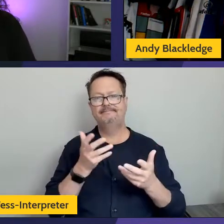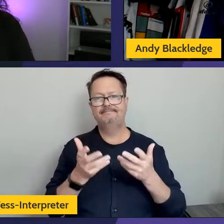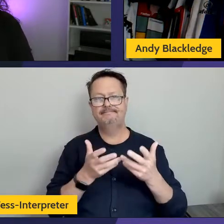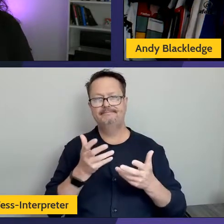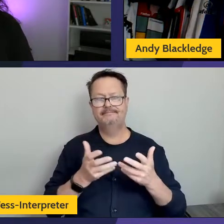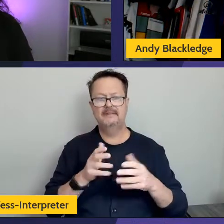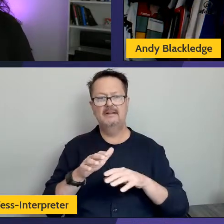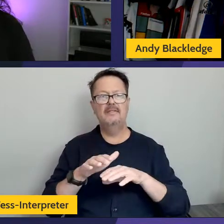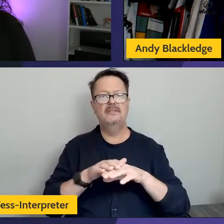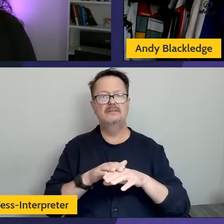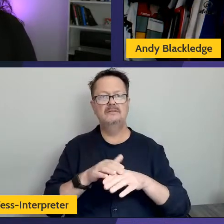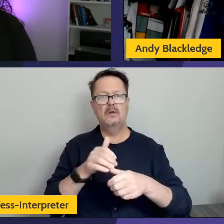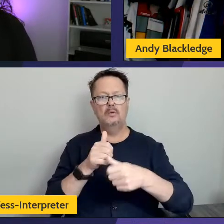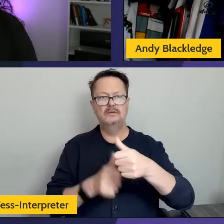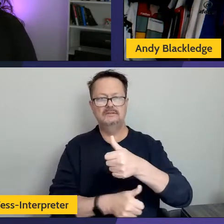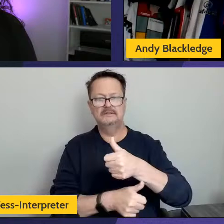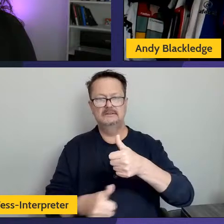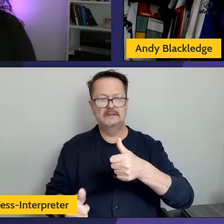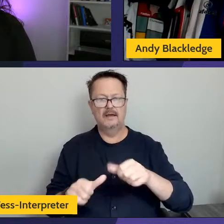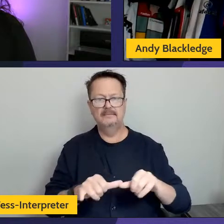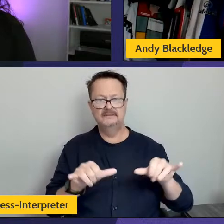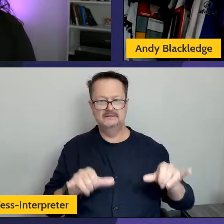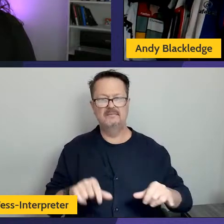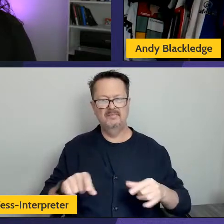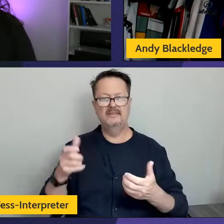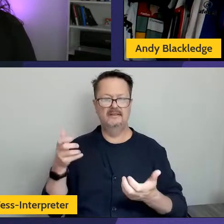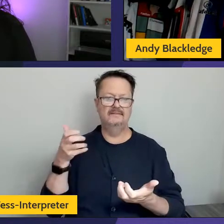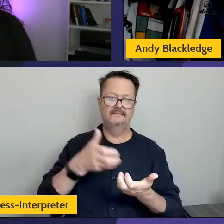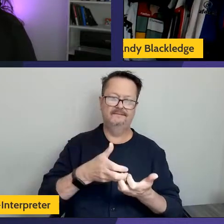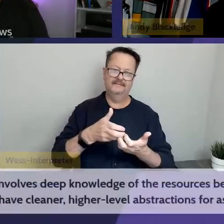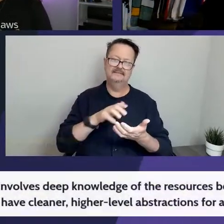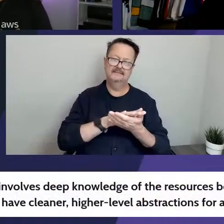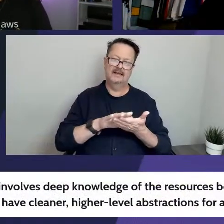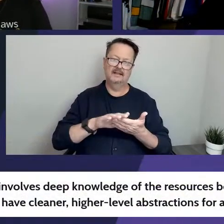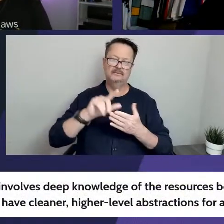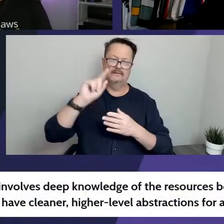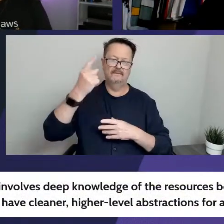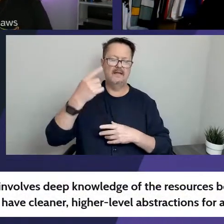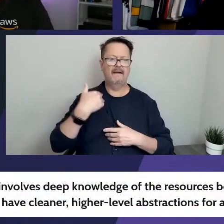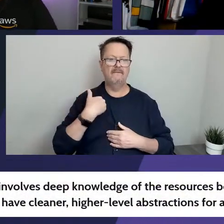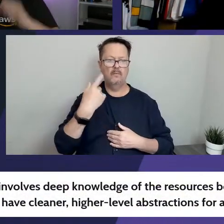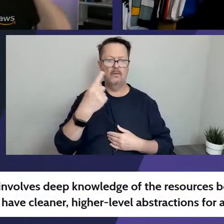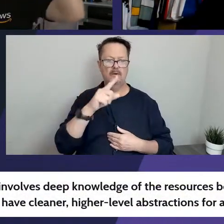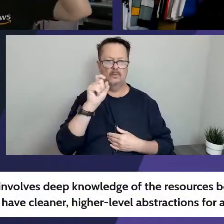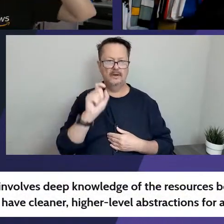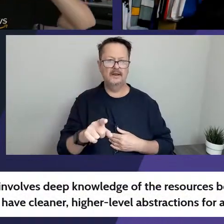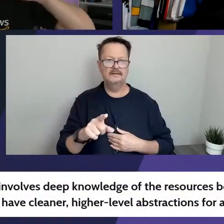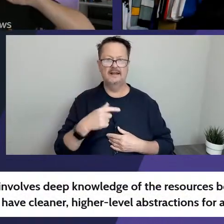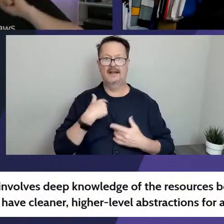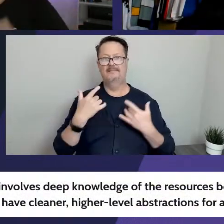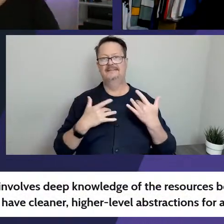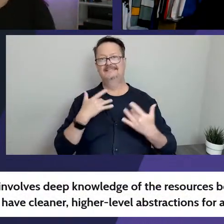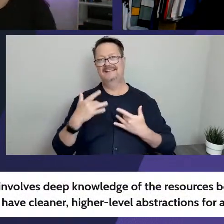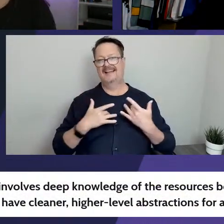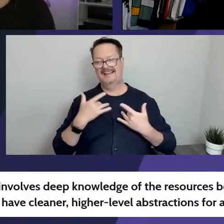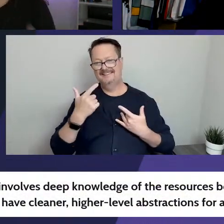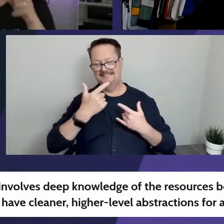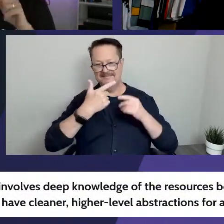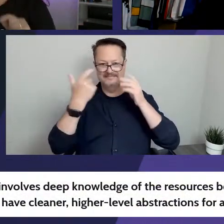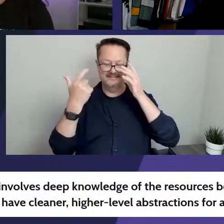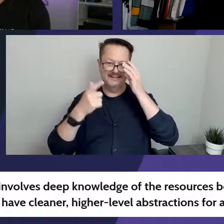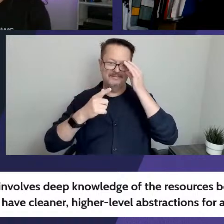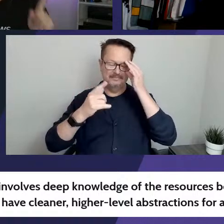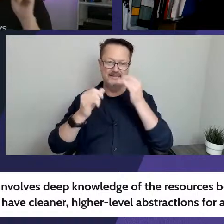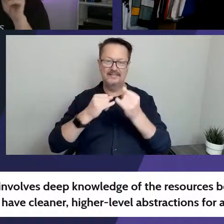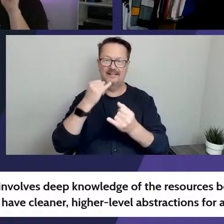those subsystems, and this is where this fits in nicely with that. We have one question, and I'm excited because this will be the